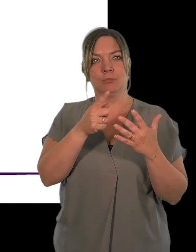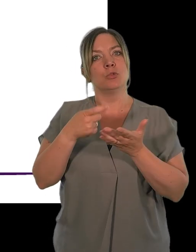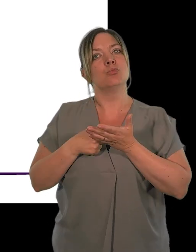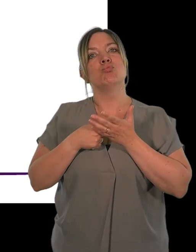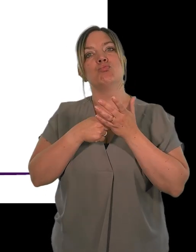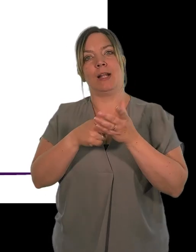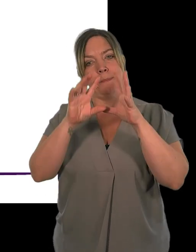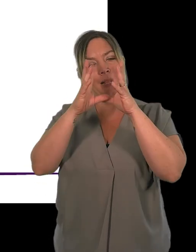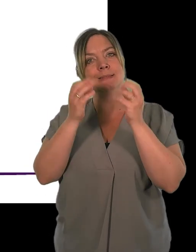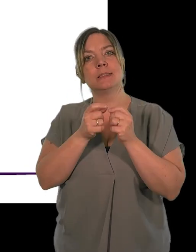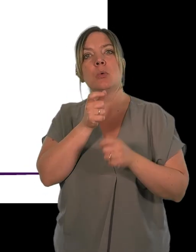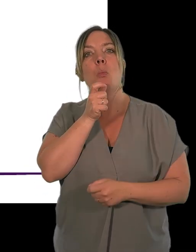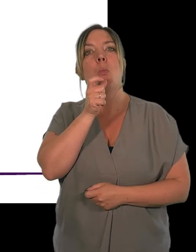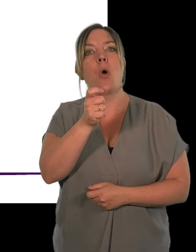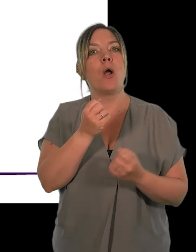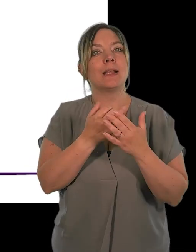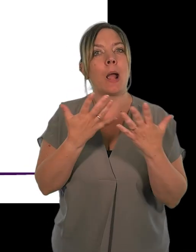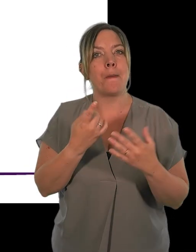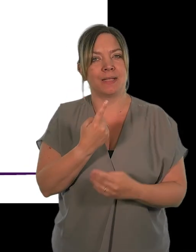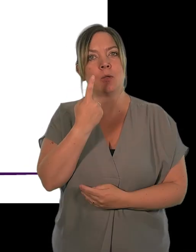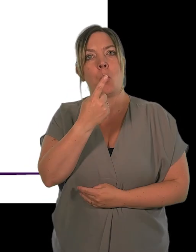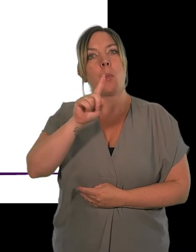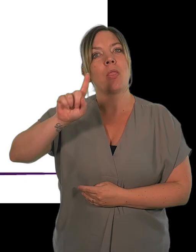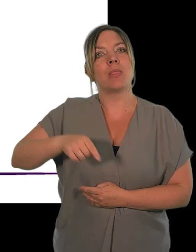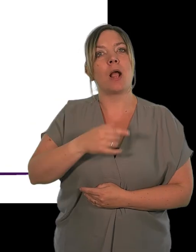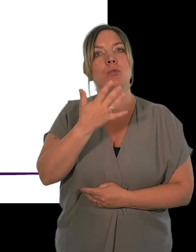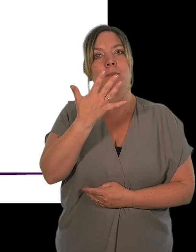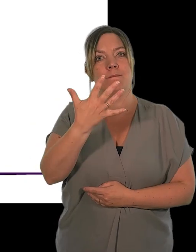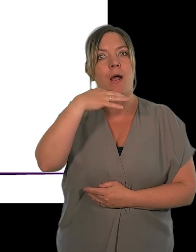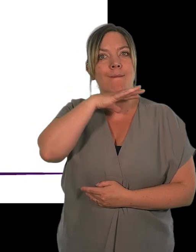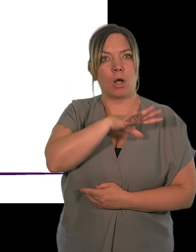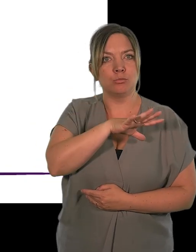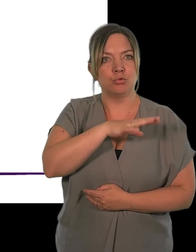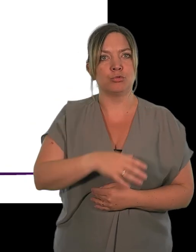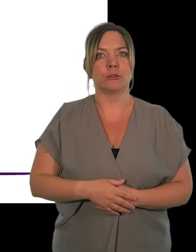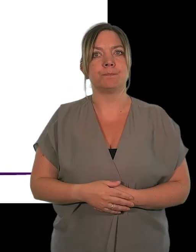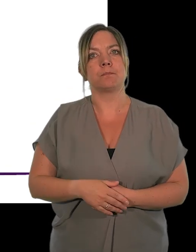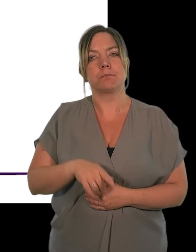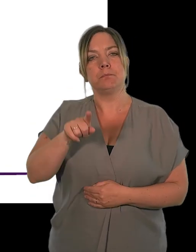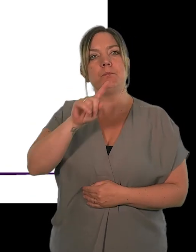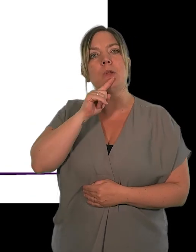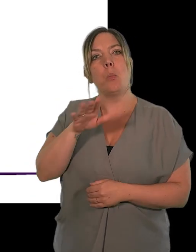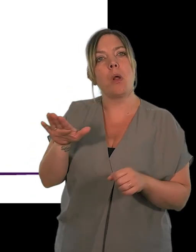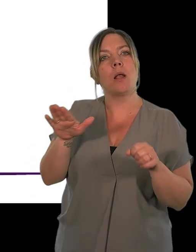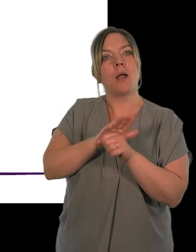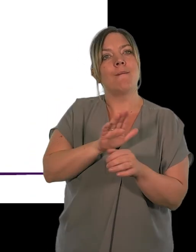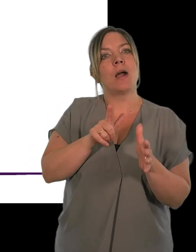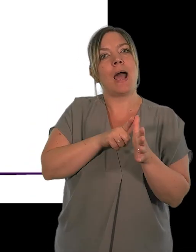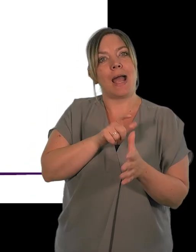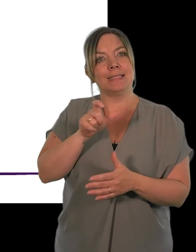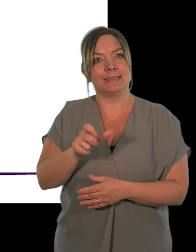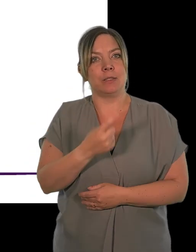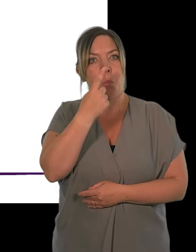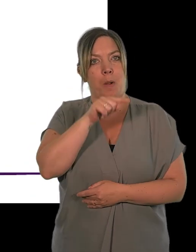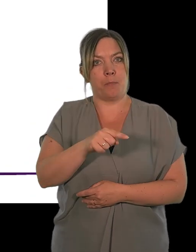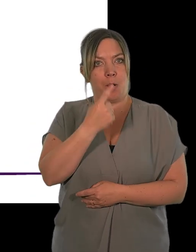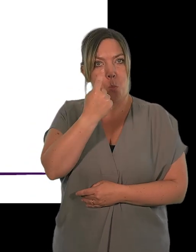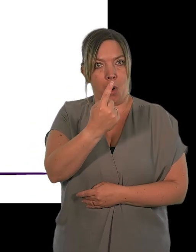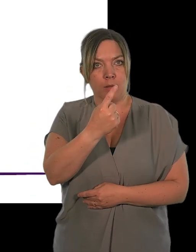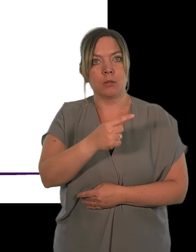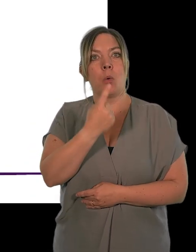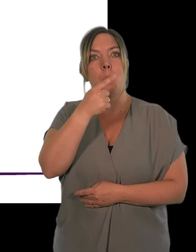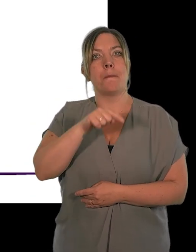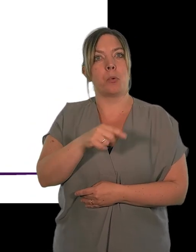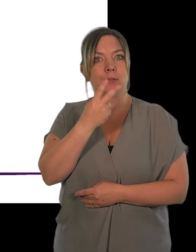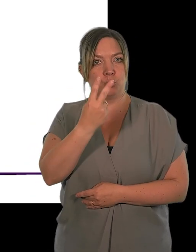to 6, which we recommend you use 1,500 words and covers ACs